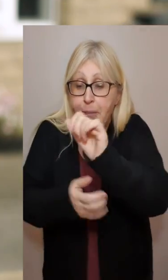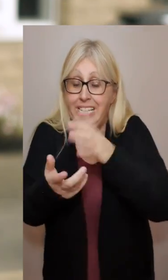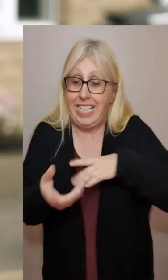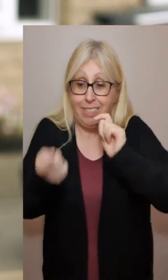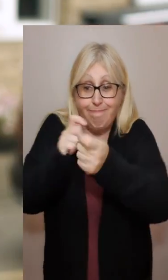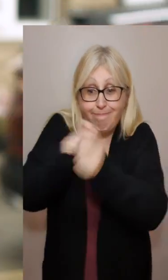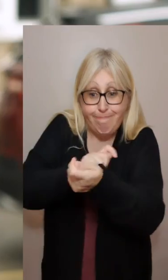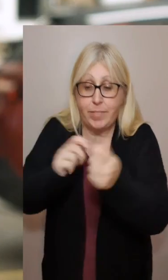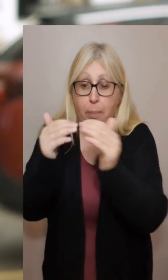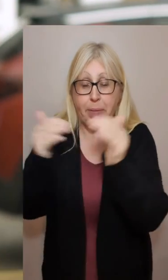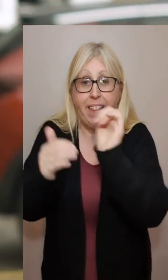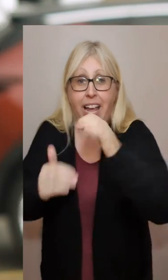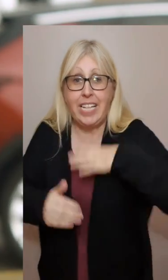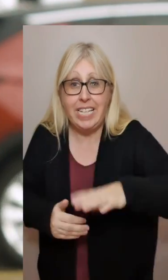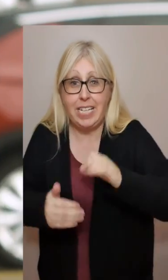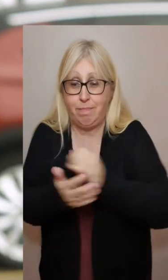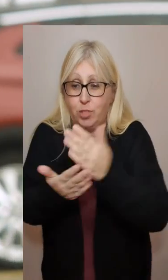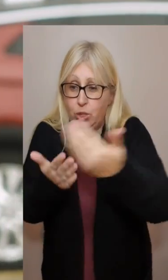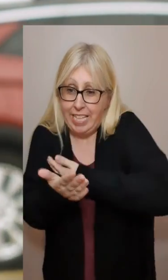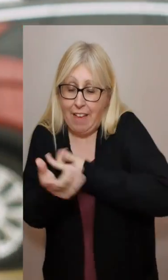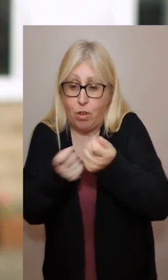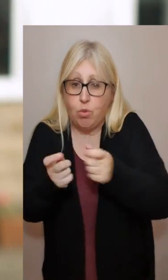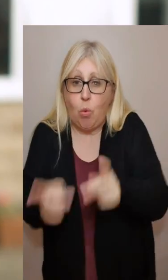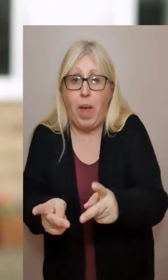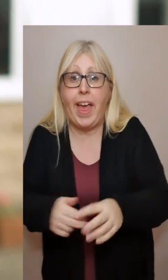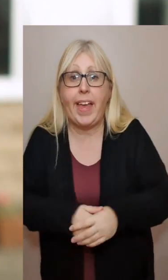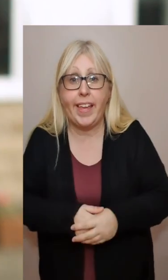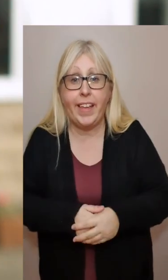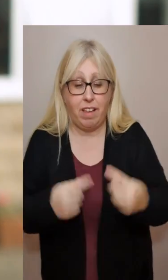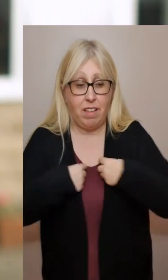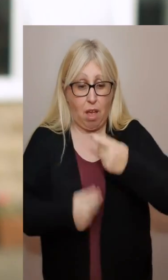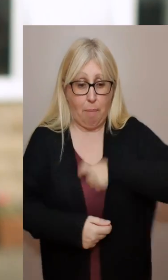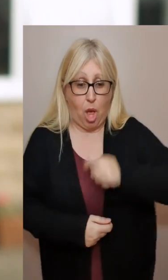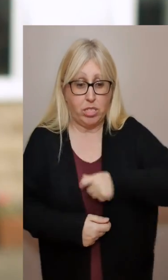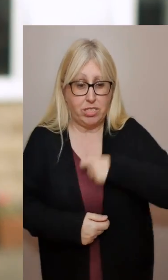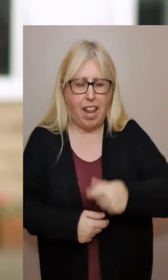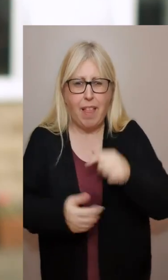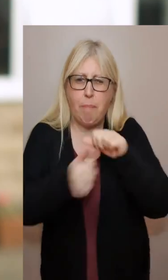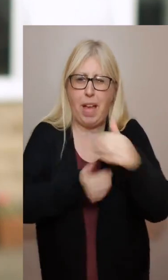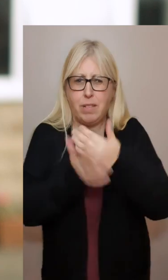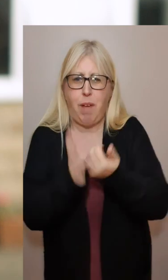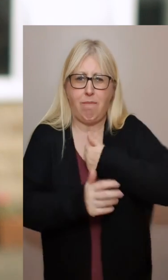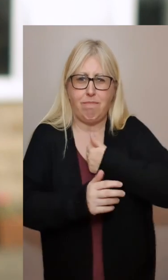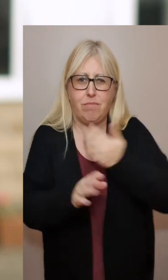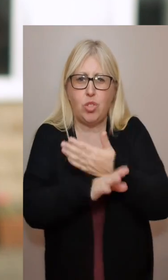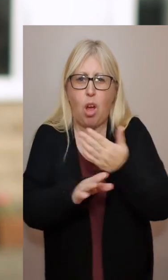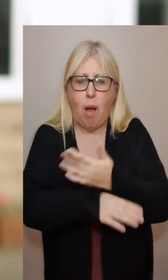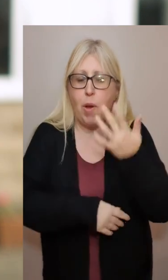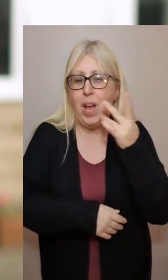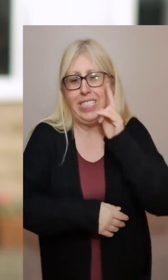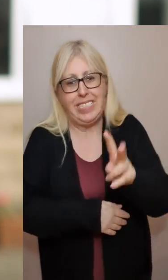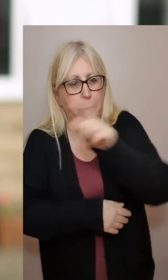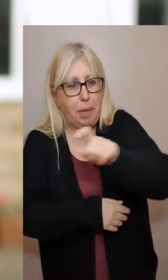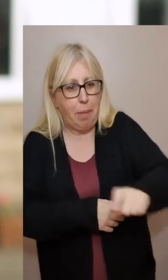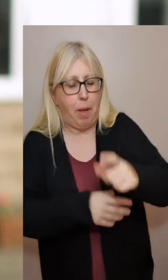going to meet their needs in a safe and controlled manner. For me personally, the most rewarding part of my job is when we see people